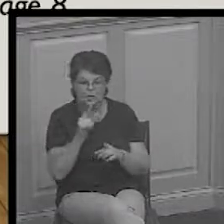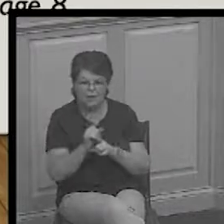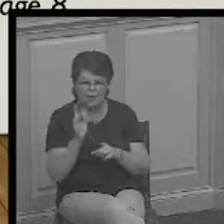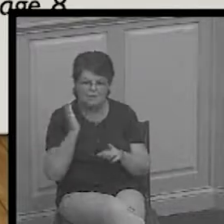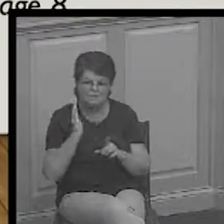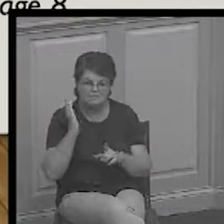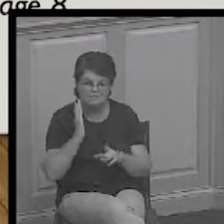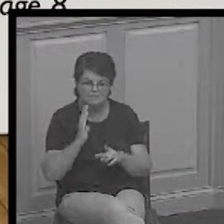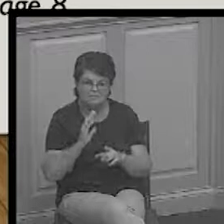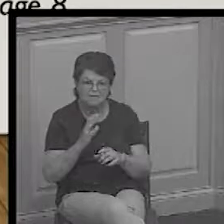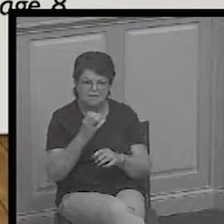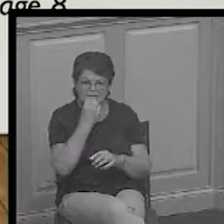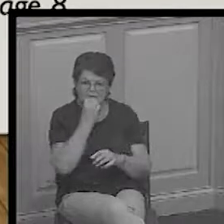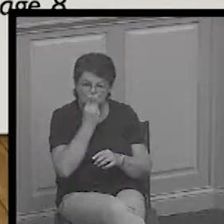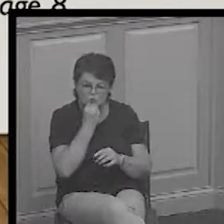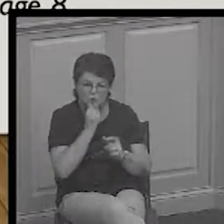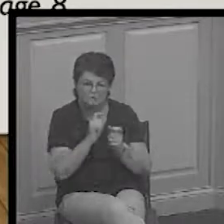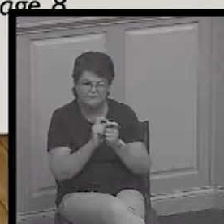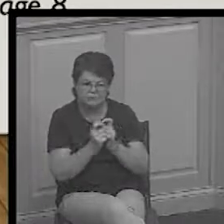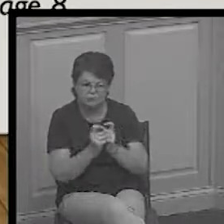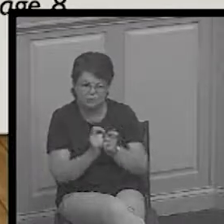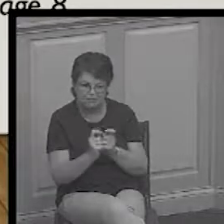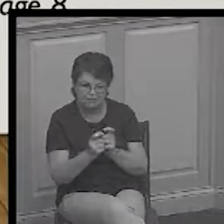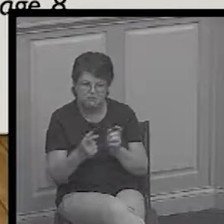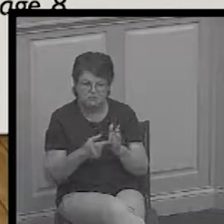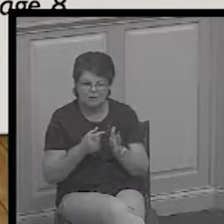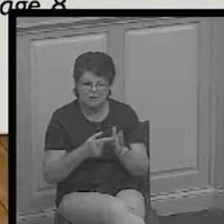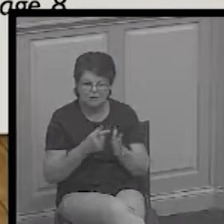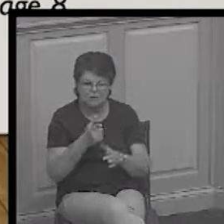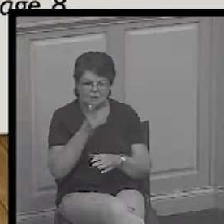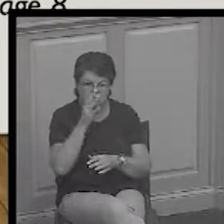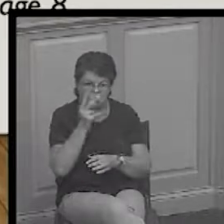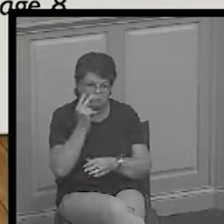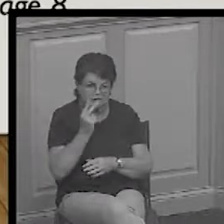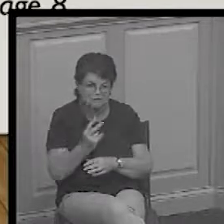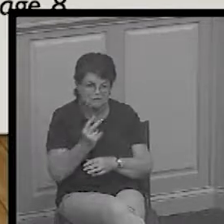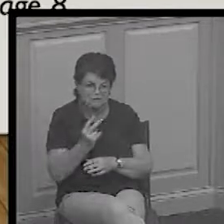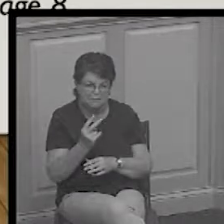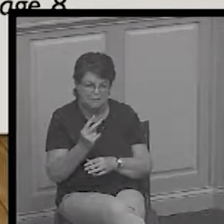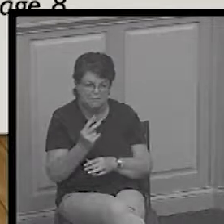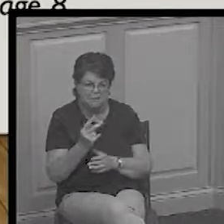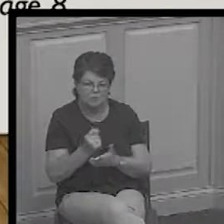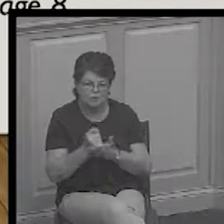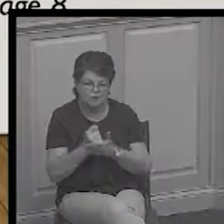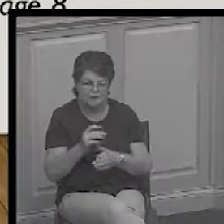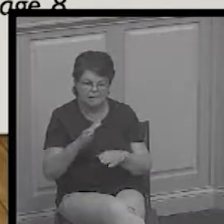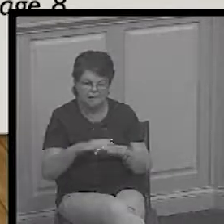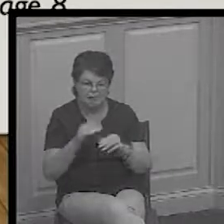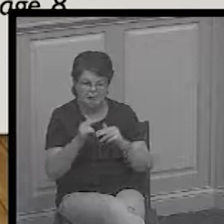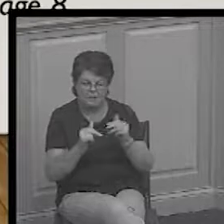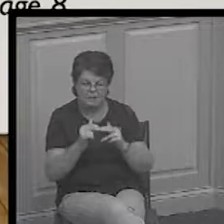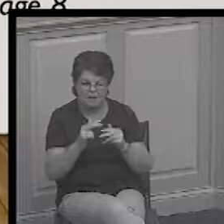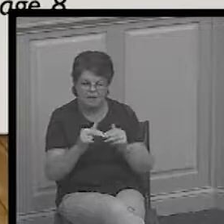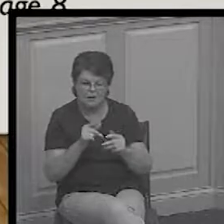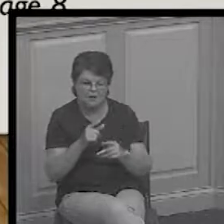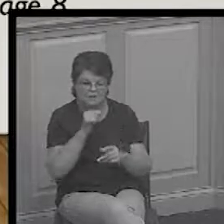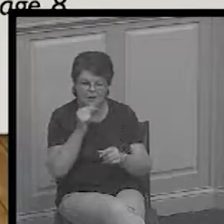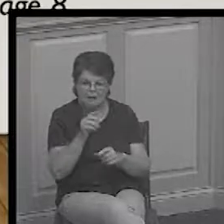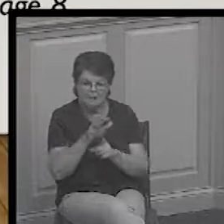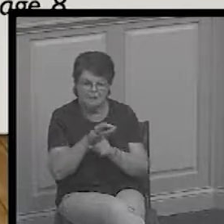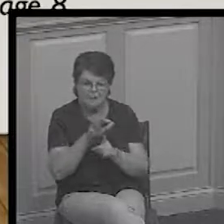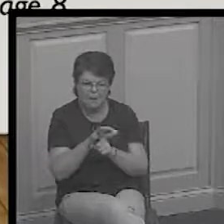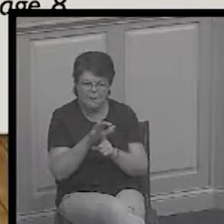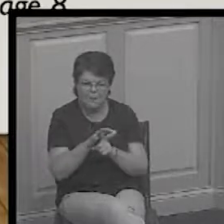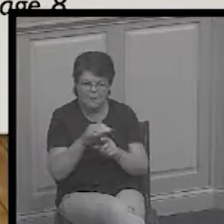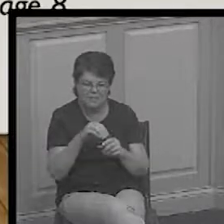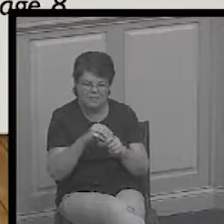Preserve the alterations that have become significant. So sometimes you'll see a treatment on a building that wasn't popular in